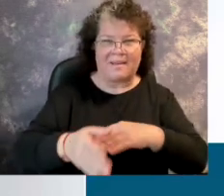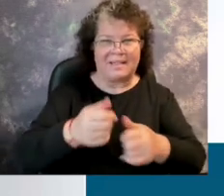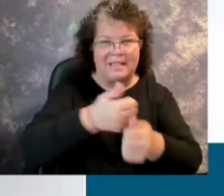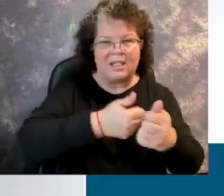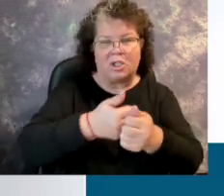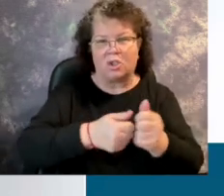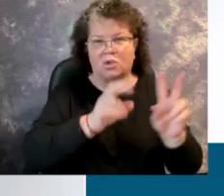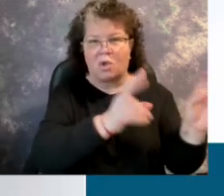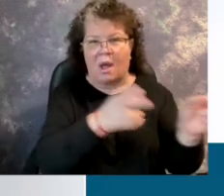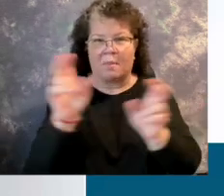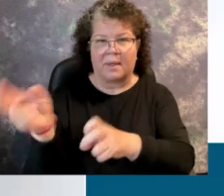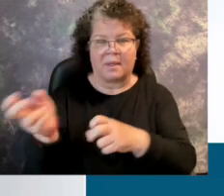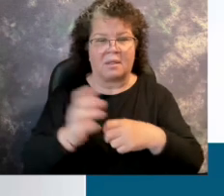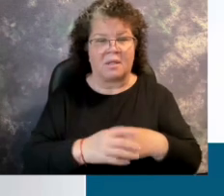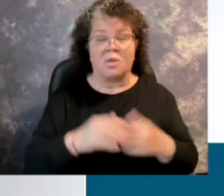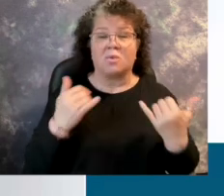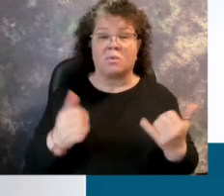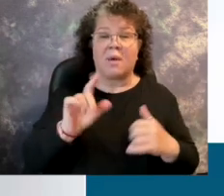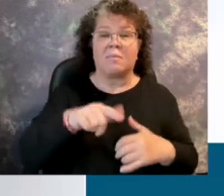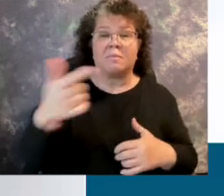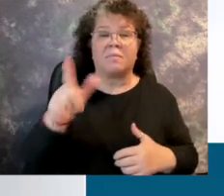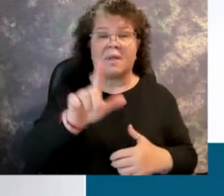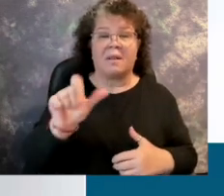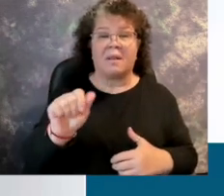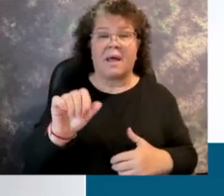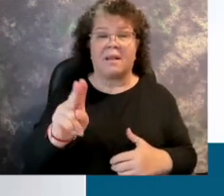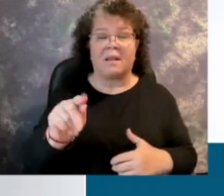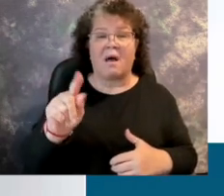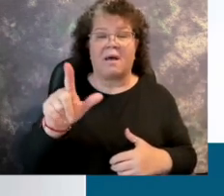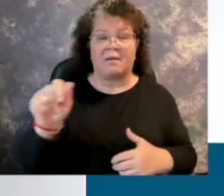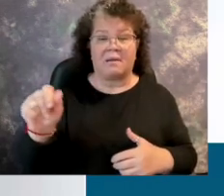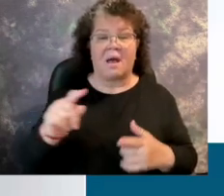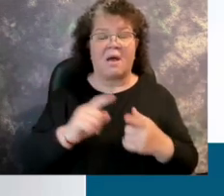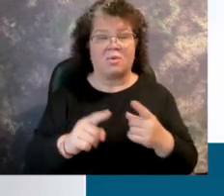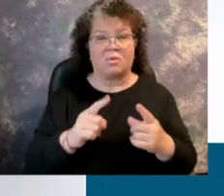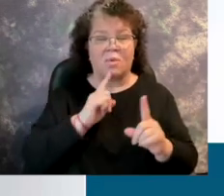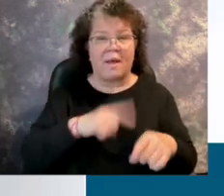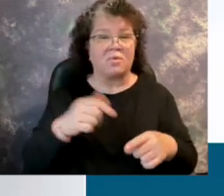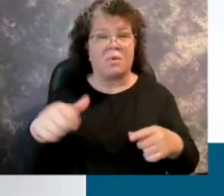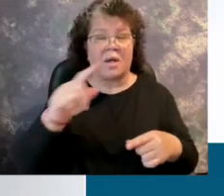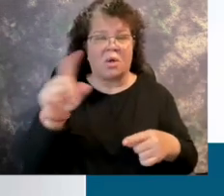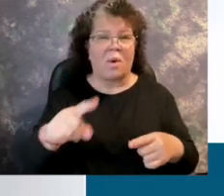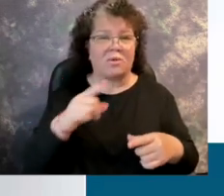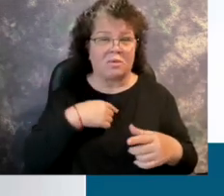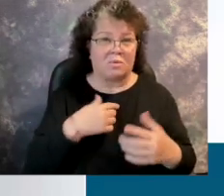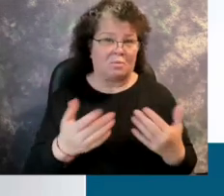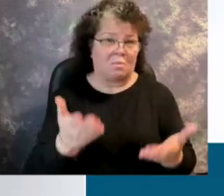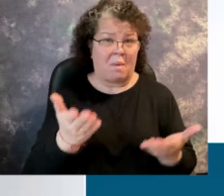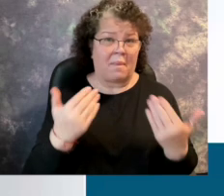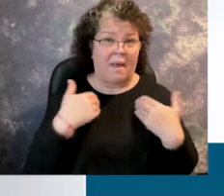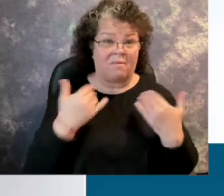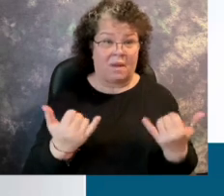I will now hand it over to my colleague Leilana to address any questions or comments you may have on the items provided so far.